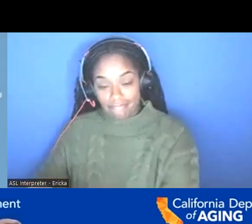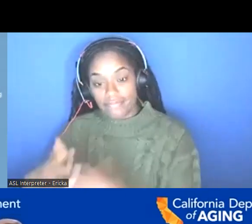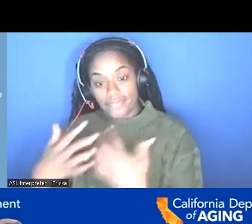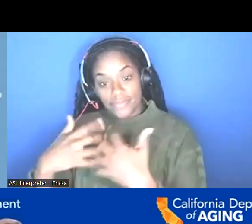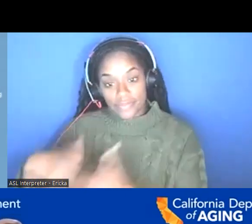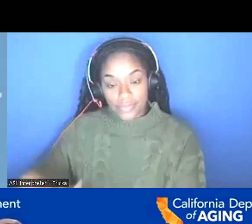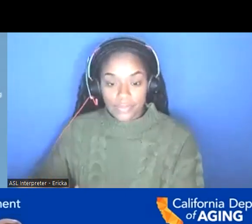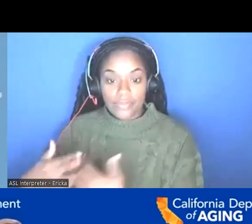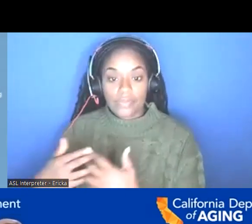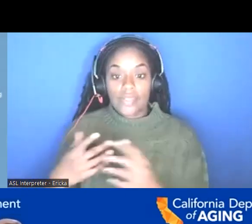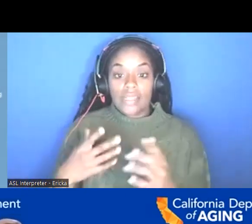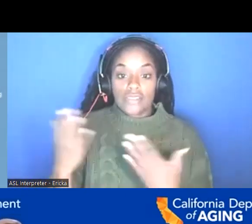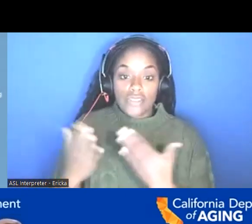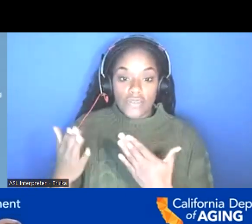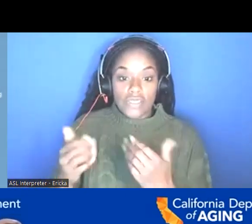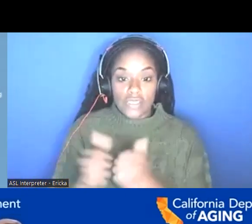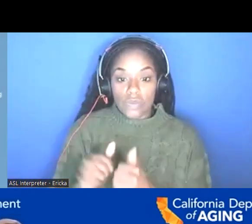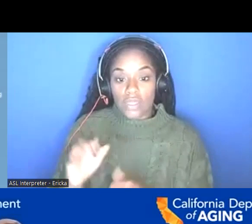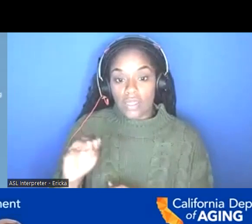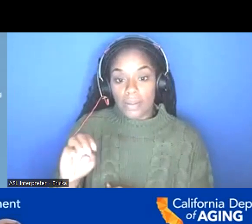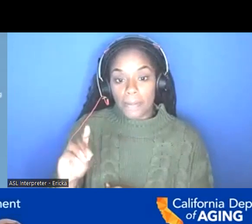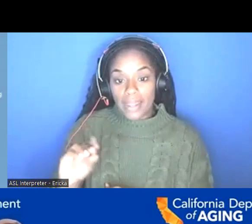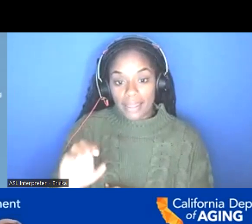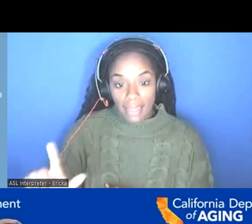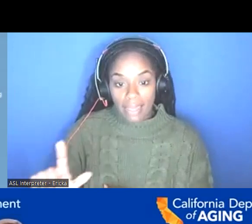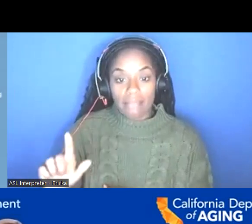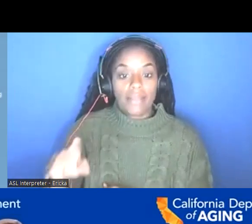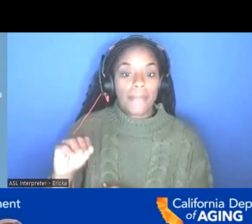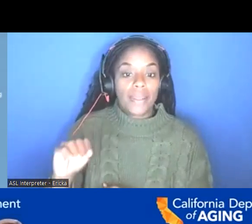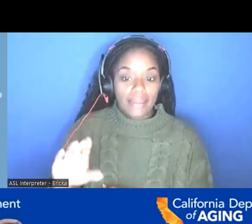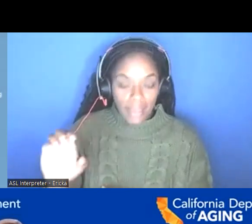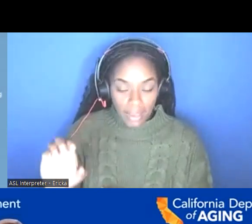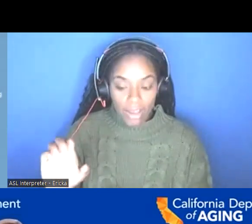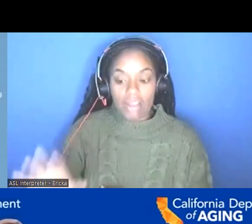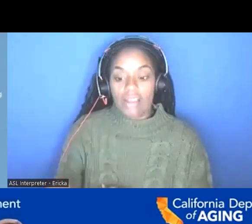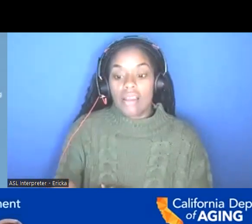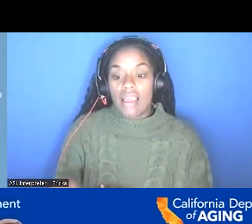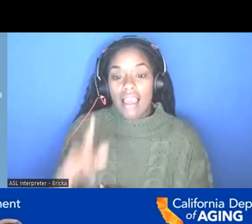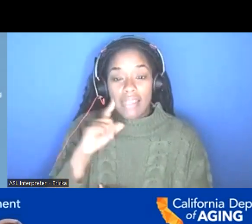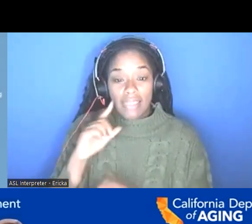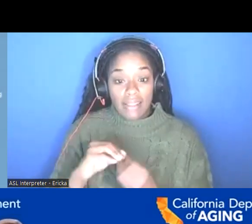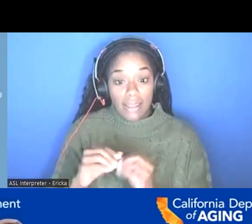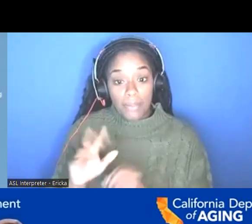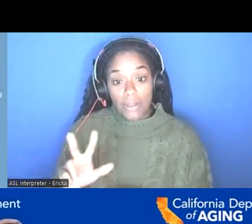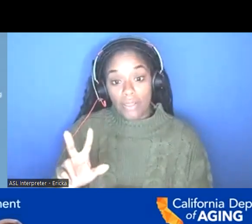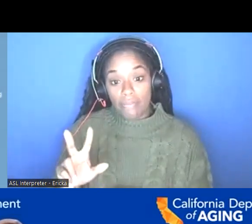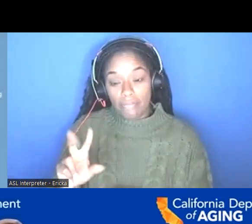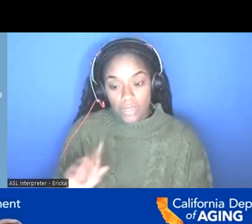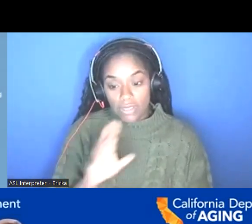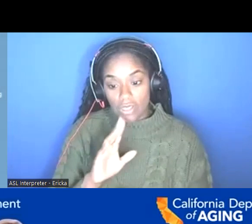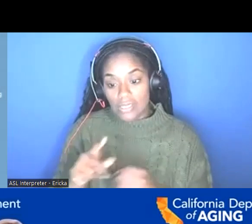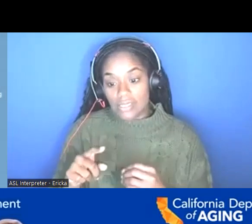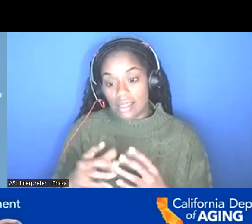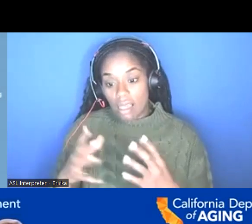and Medi-Cal for our dual eligible population. And Initiative 30, I think, speaks a lot to what you were talking